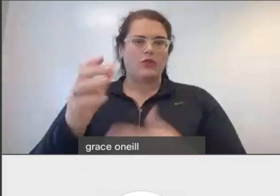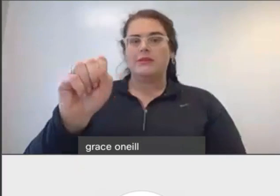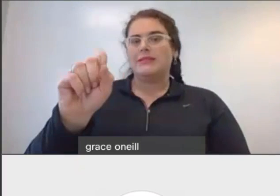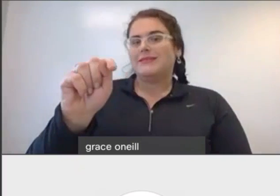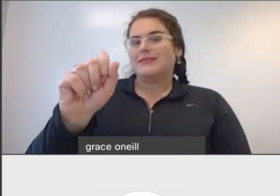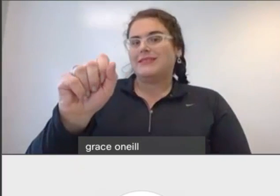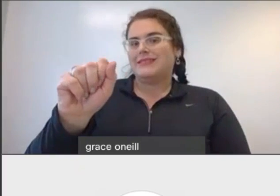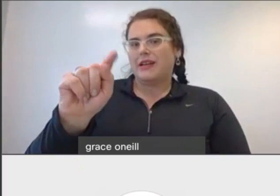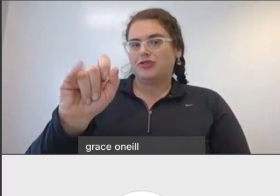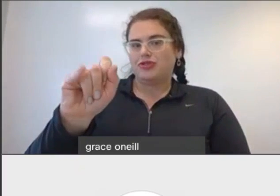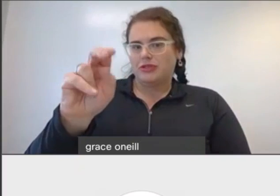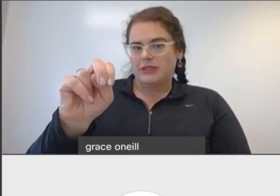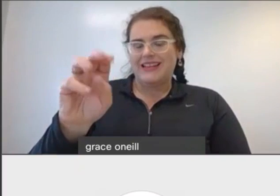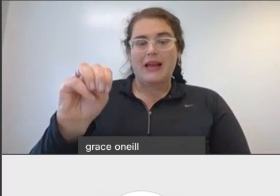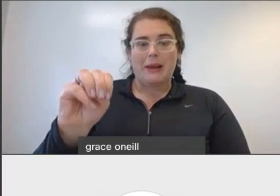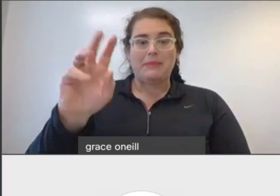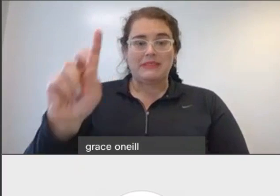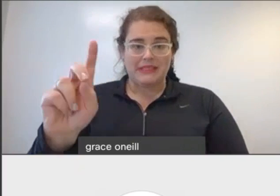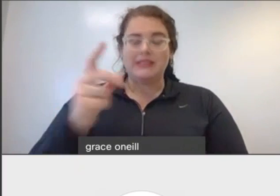with folks. We have,